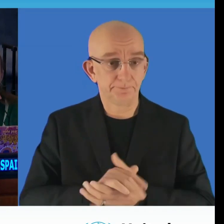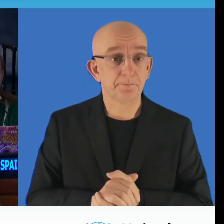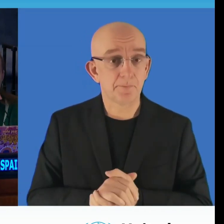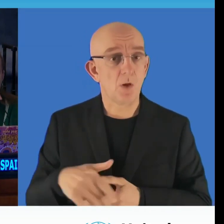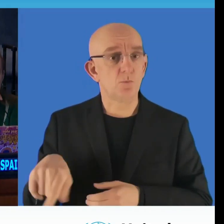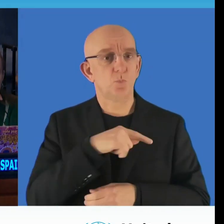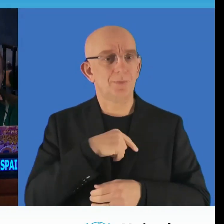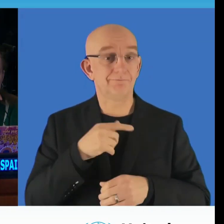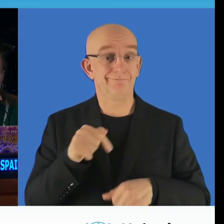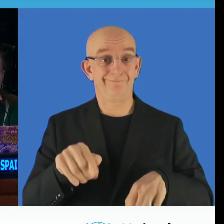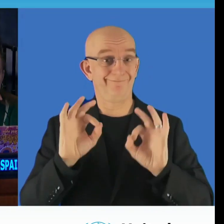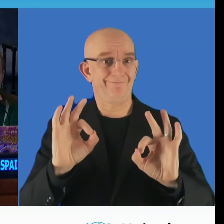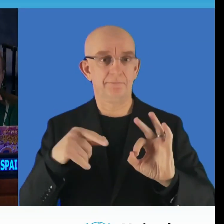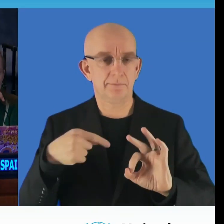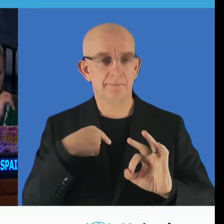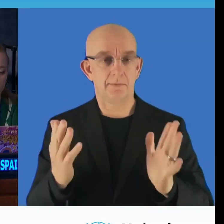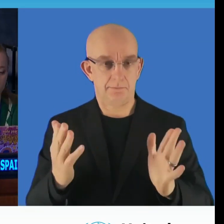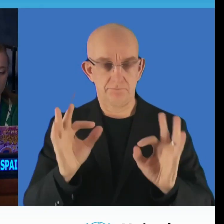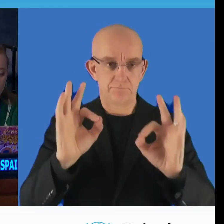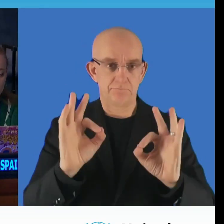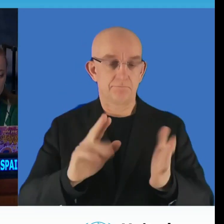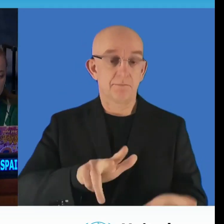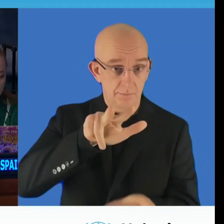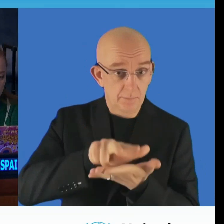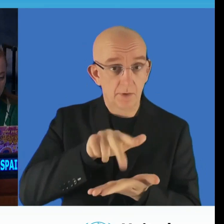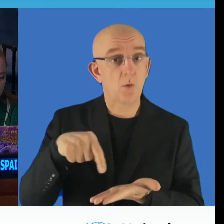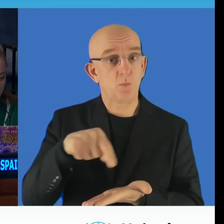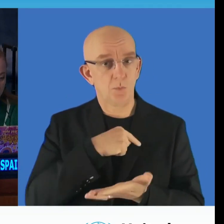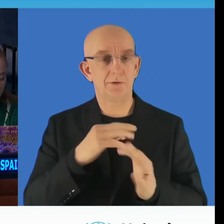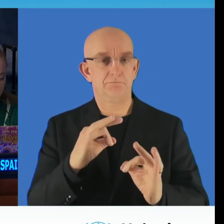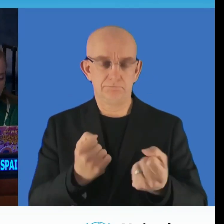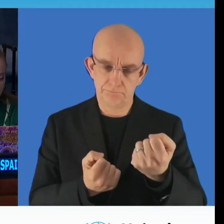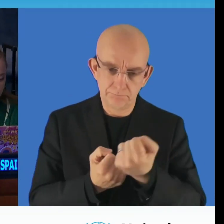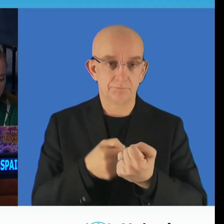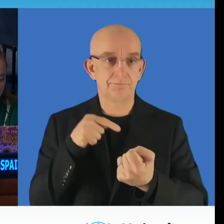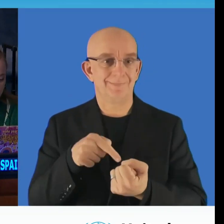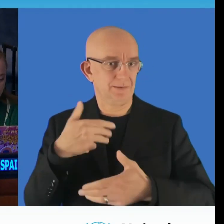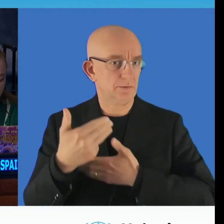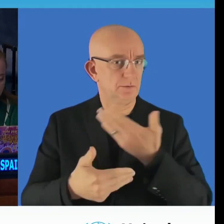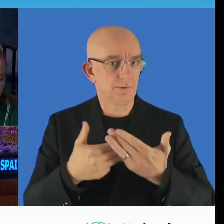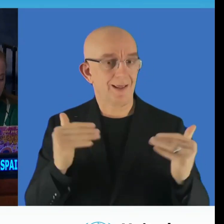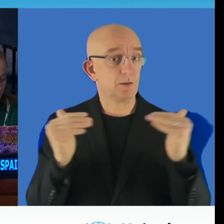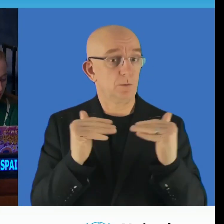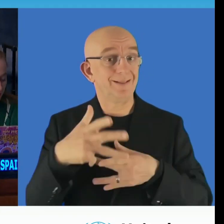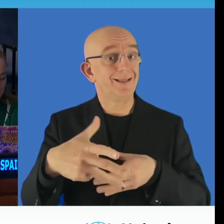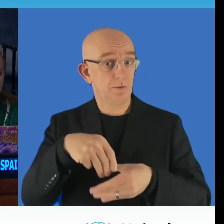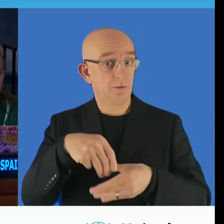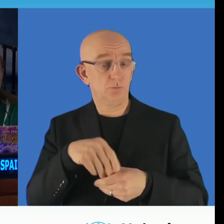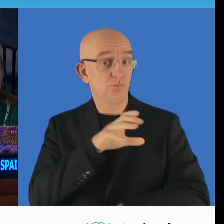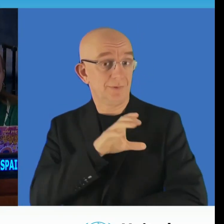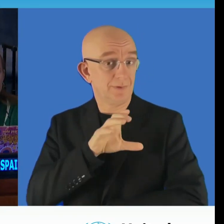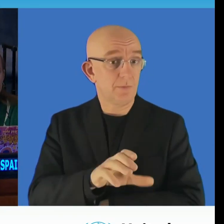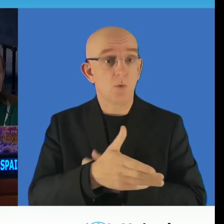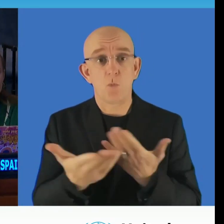and empowerment for persons with disabilities. In recent years, our government has taken proactive steps to